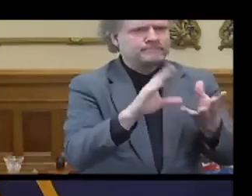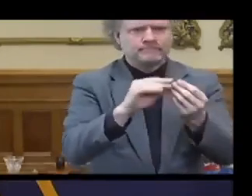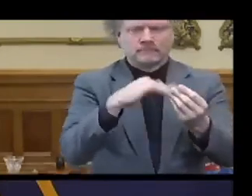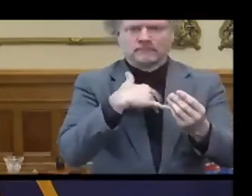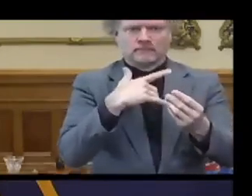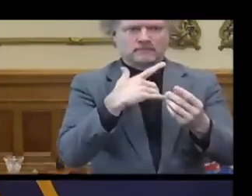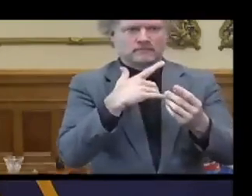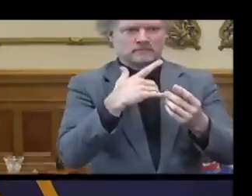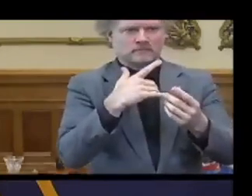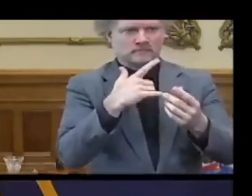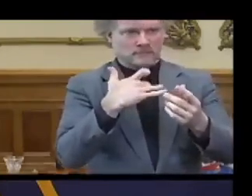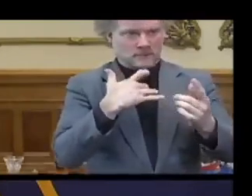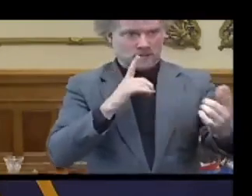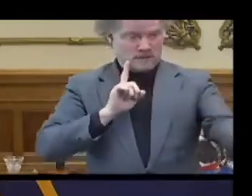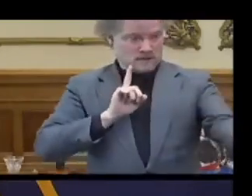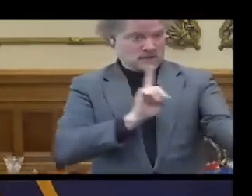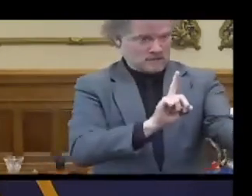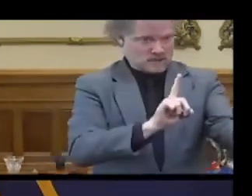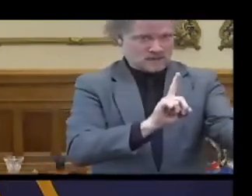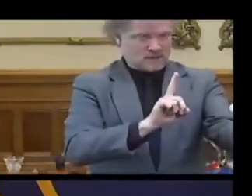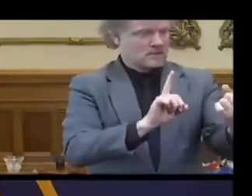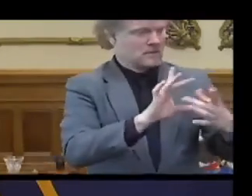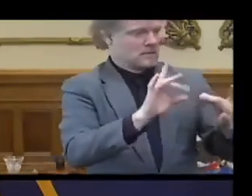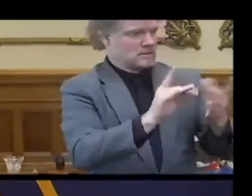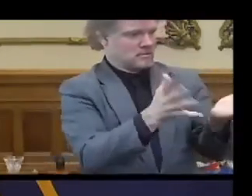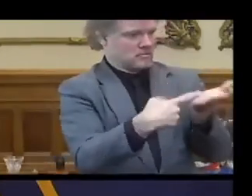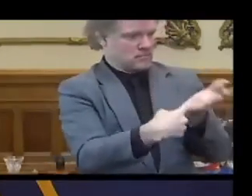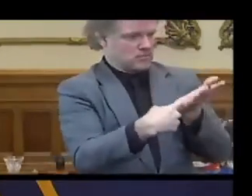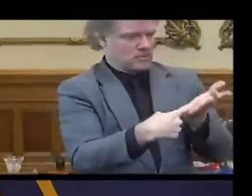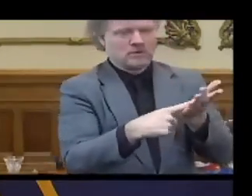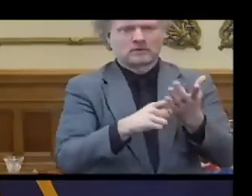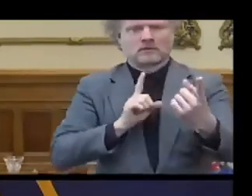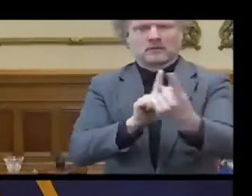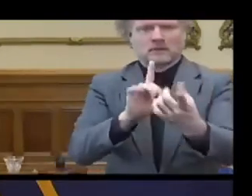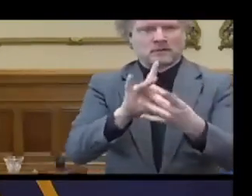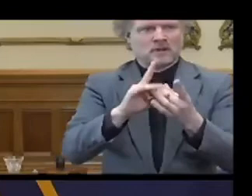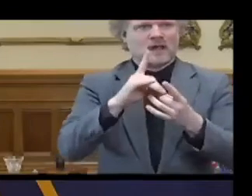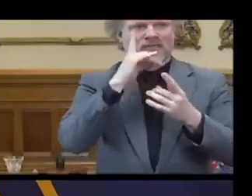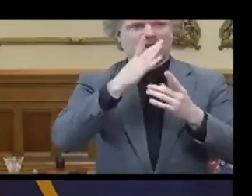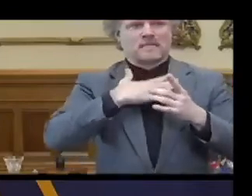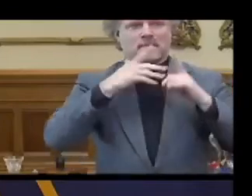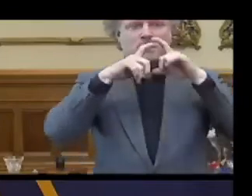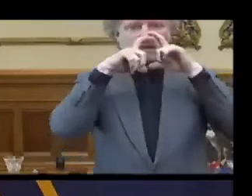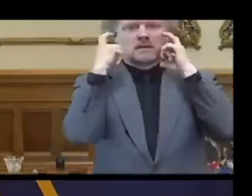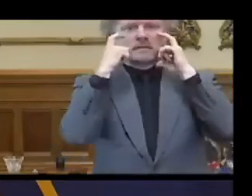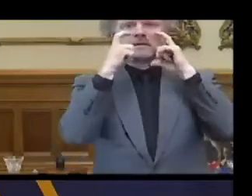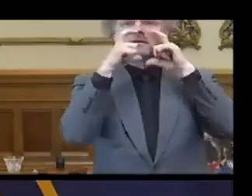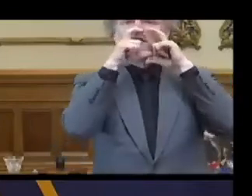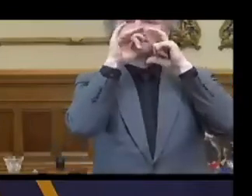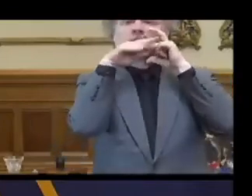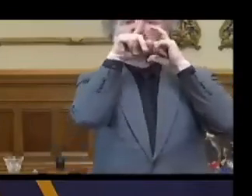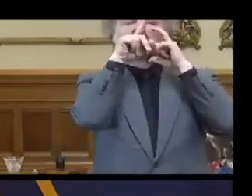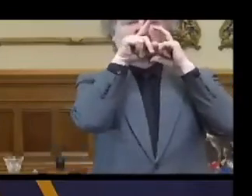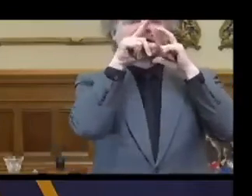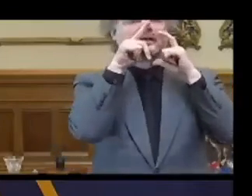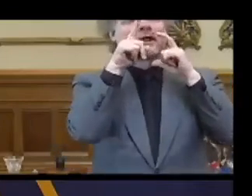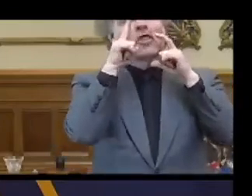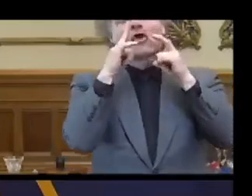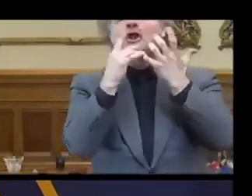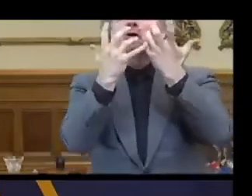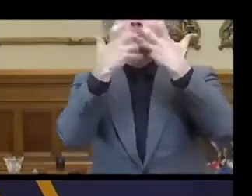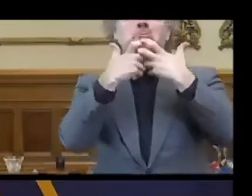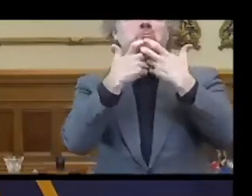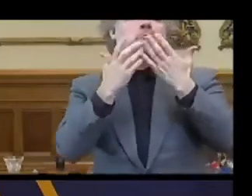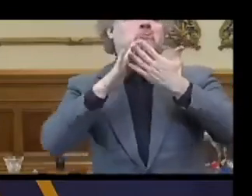in 6 feet of. And I think it had a lot to do with the mask that I wear has the state of Indiana on it. I thought I might just blend in when I